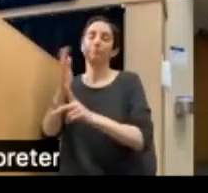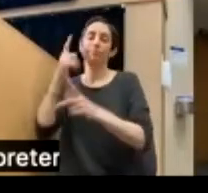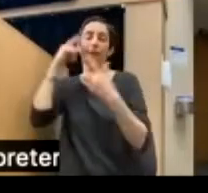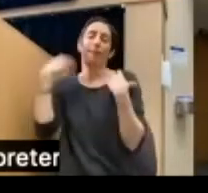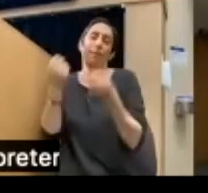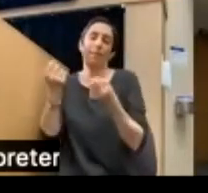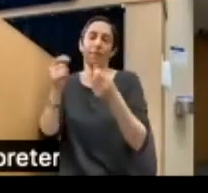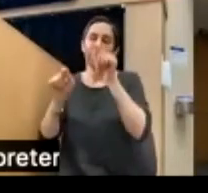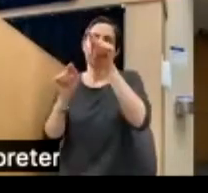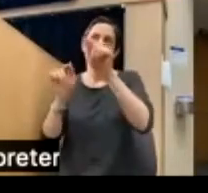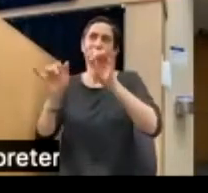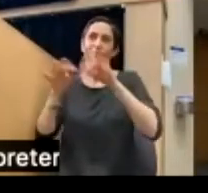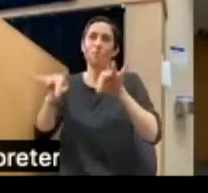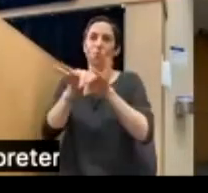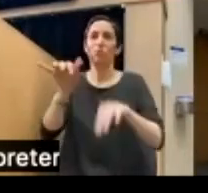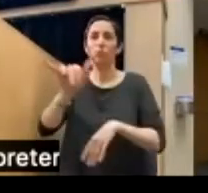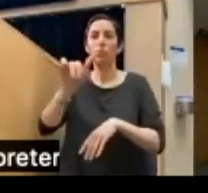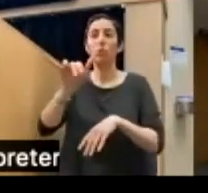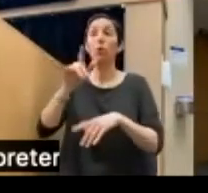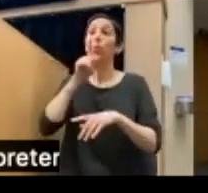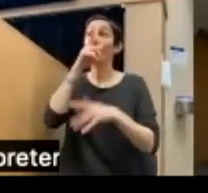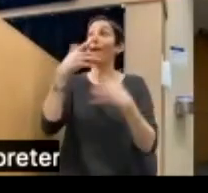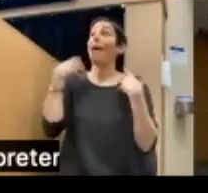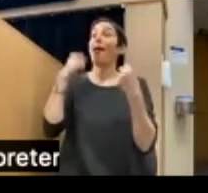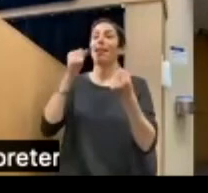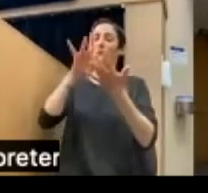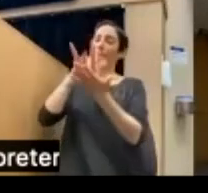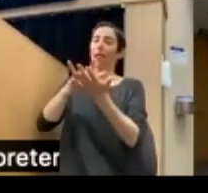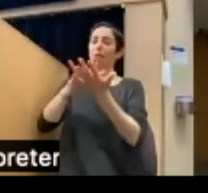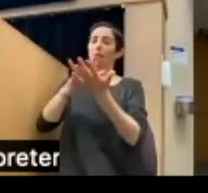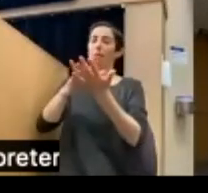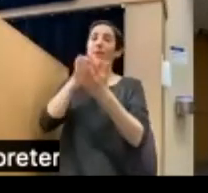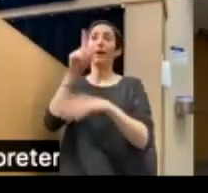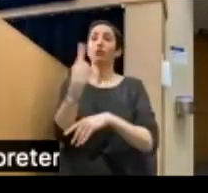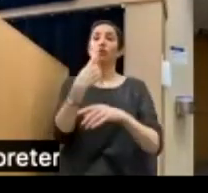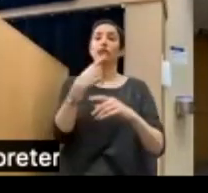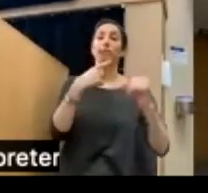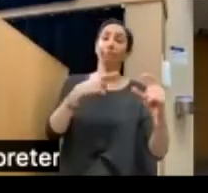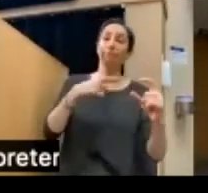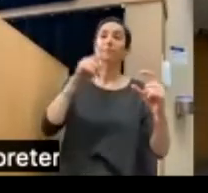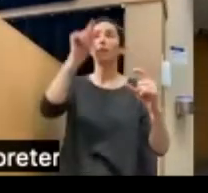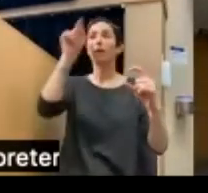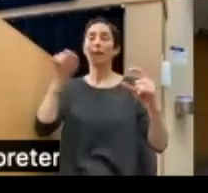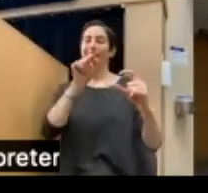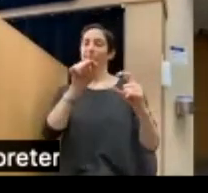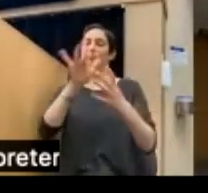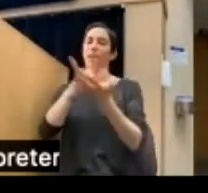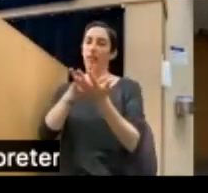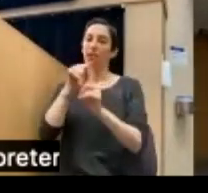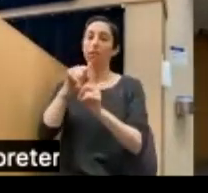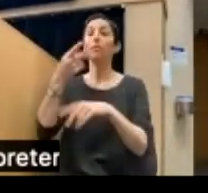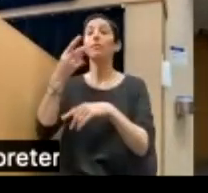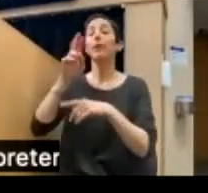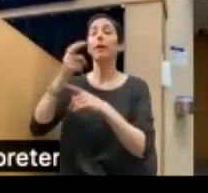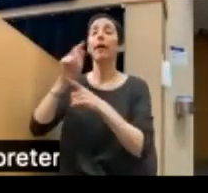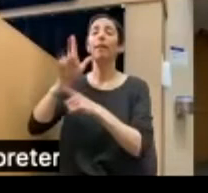health, of course, and true health is somewhere in the middle. And that explains in Dr. Engel's paper, he talks about, you know, how could it be that